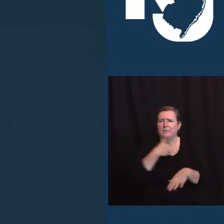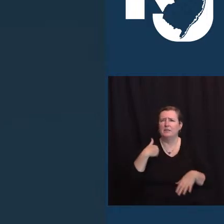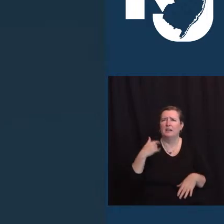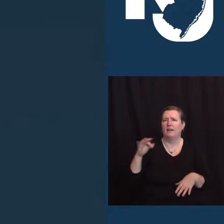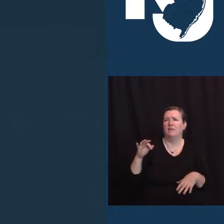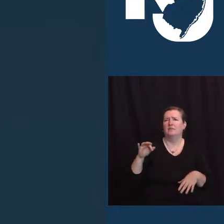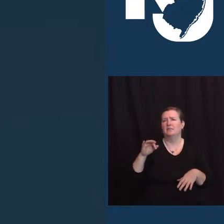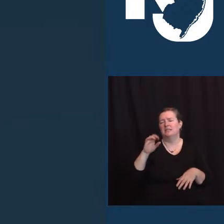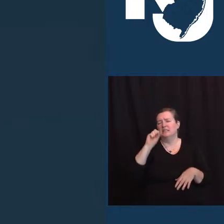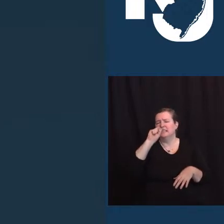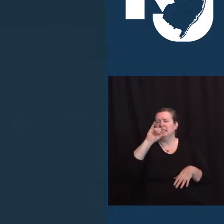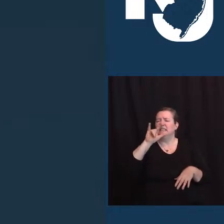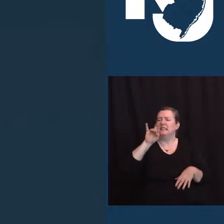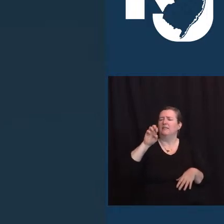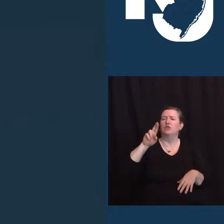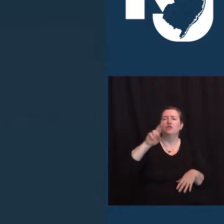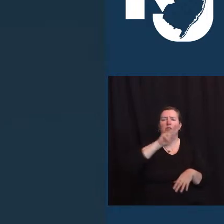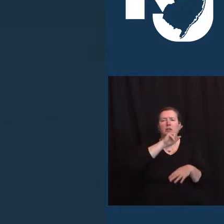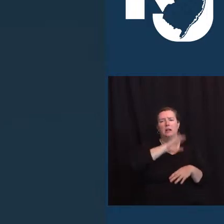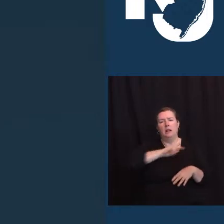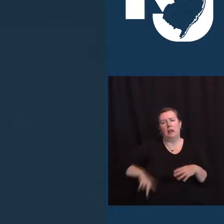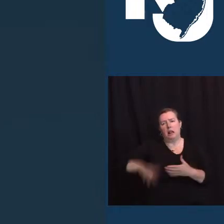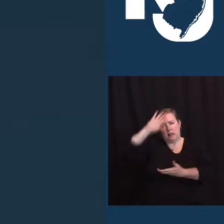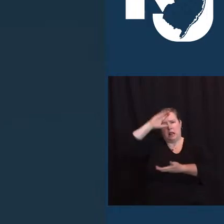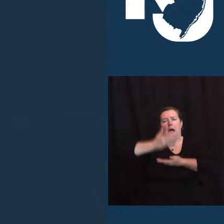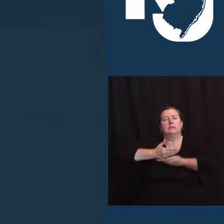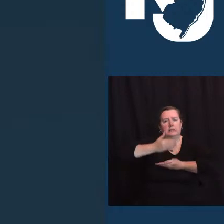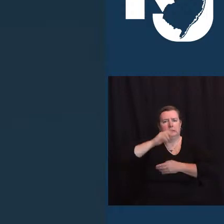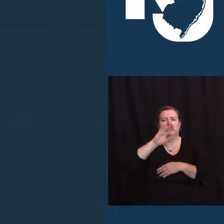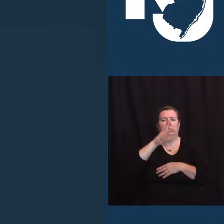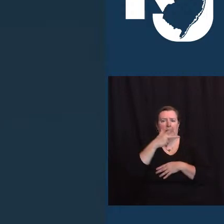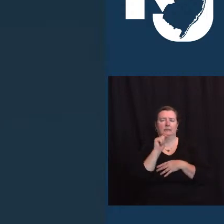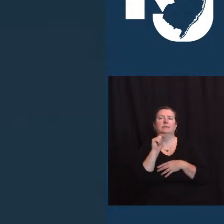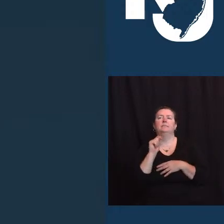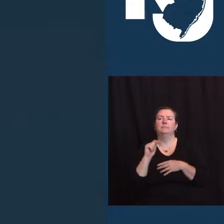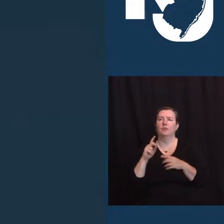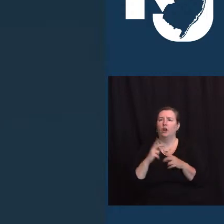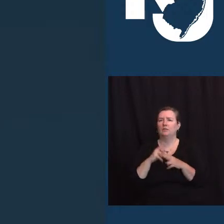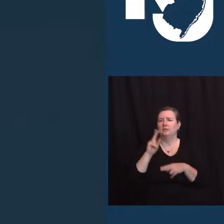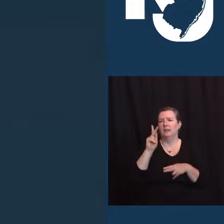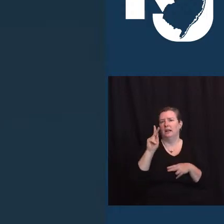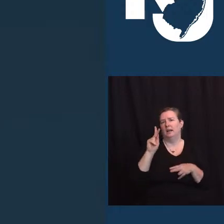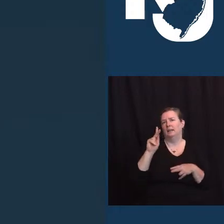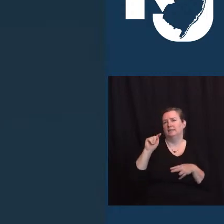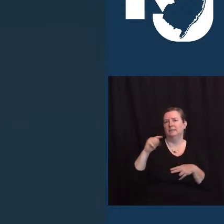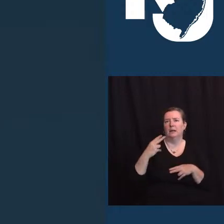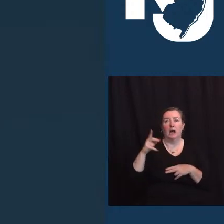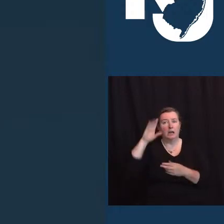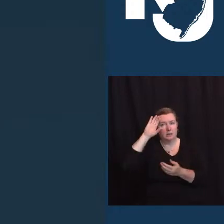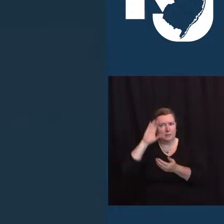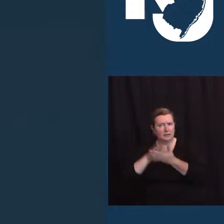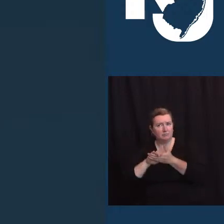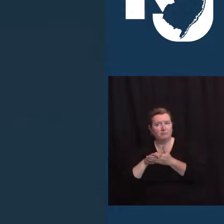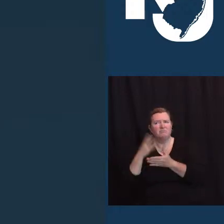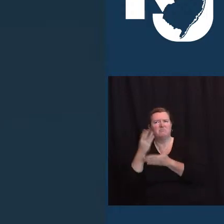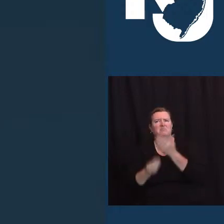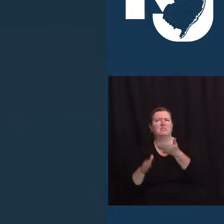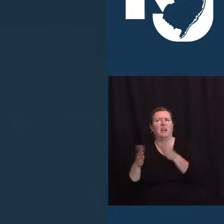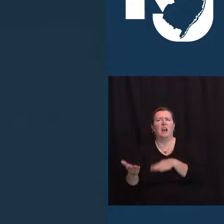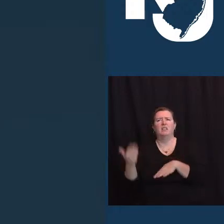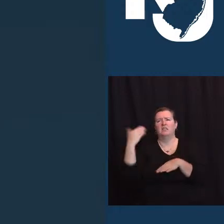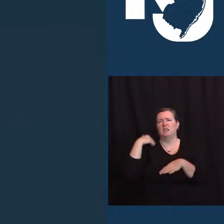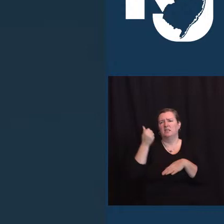Rutgers Retirees Association. Kath, as she was known, lost her husband Francis in